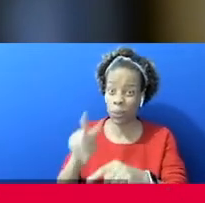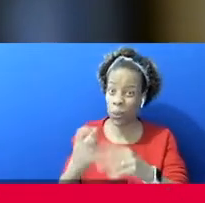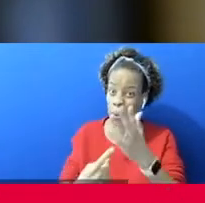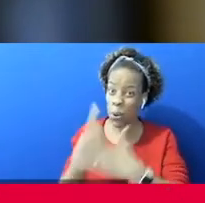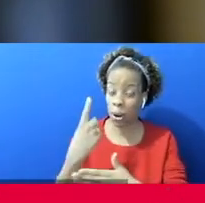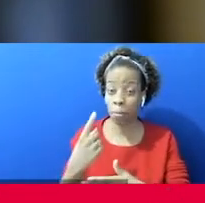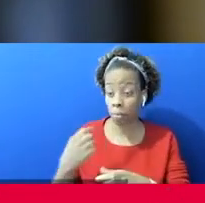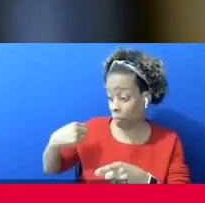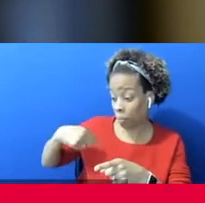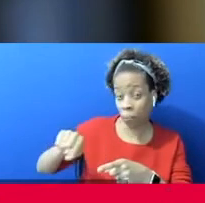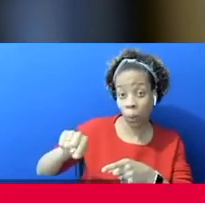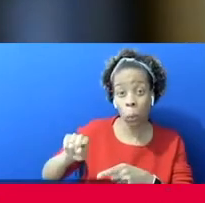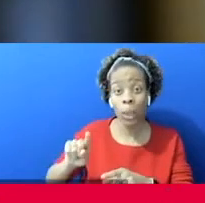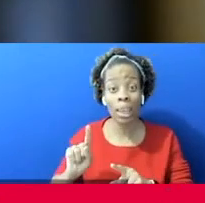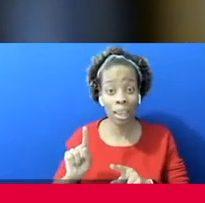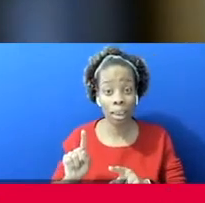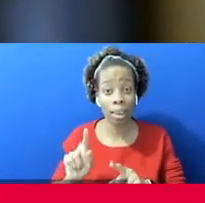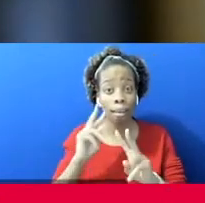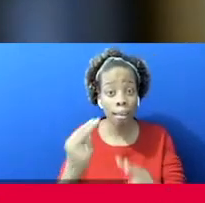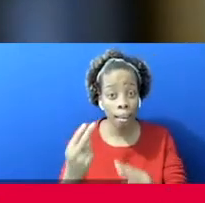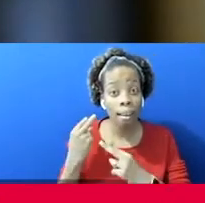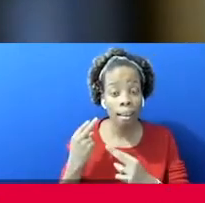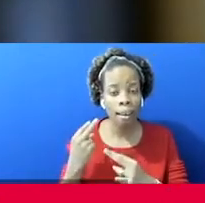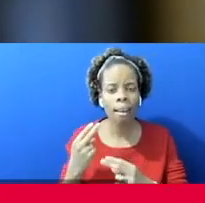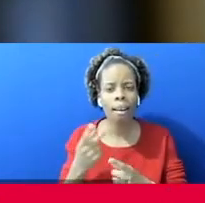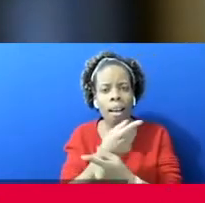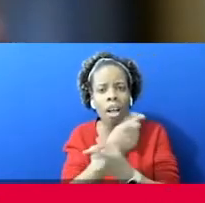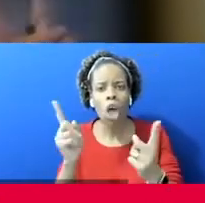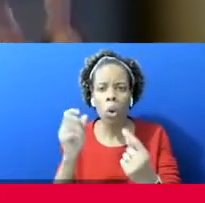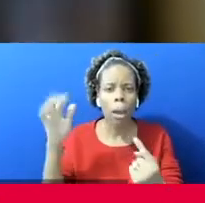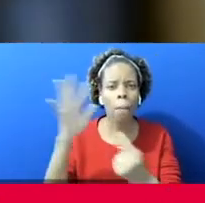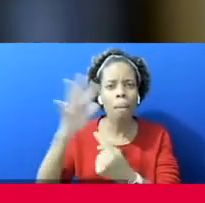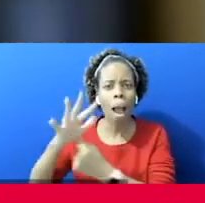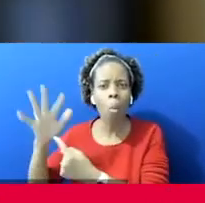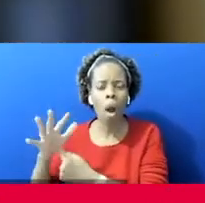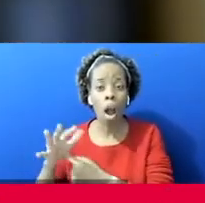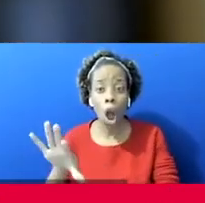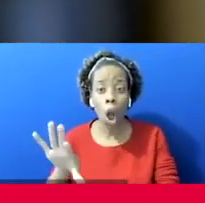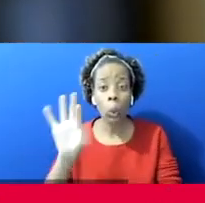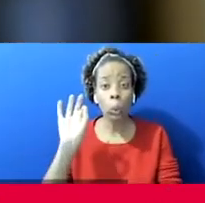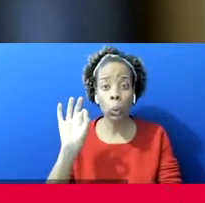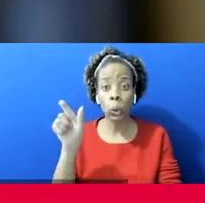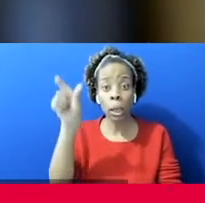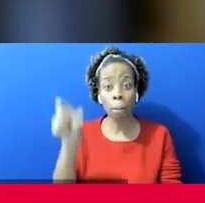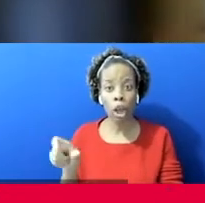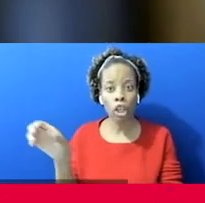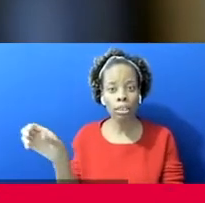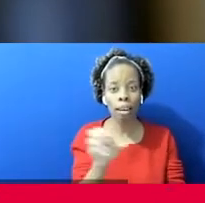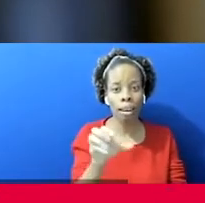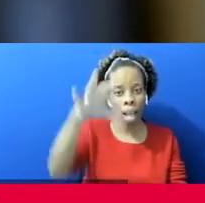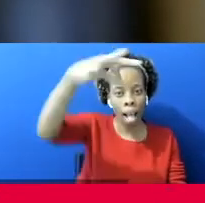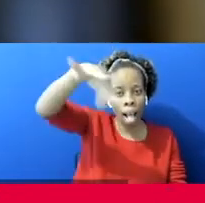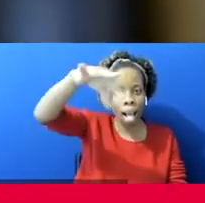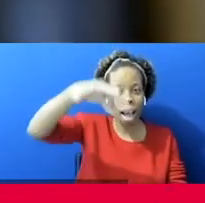week, we'll see that people in power choose who represents a so-called community voice. When it was at